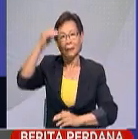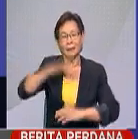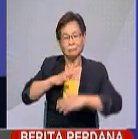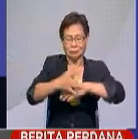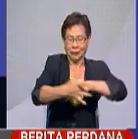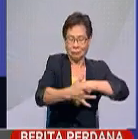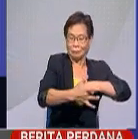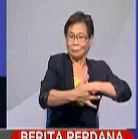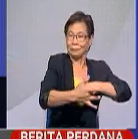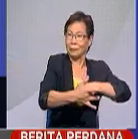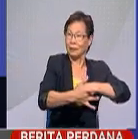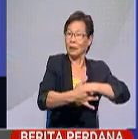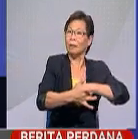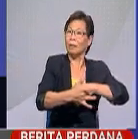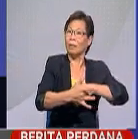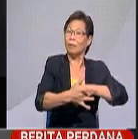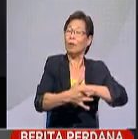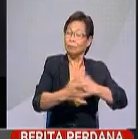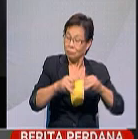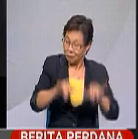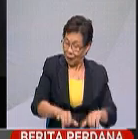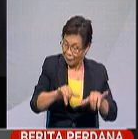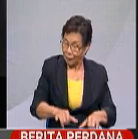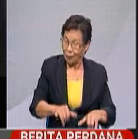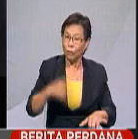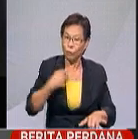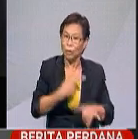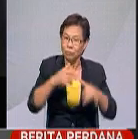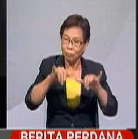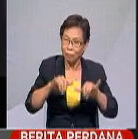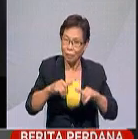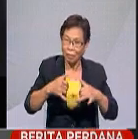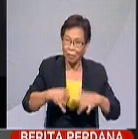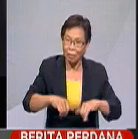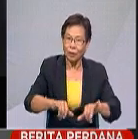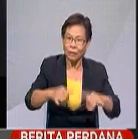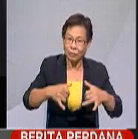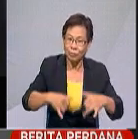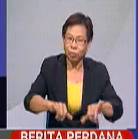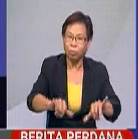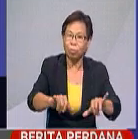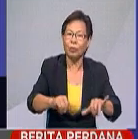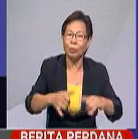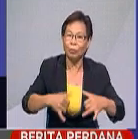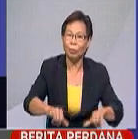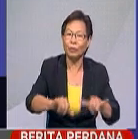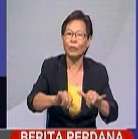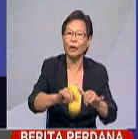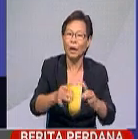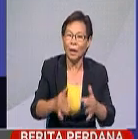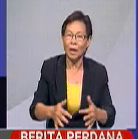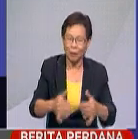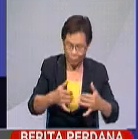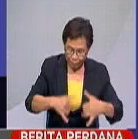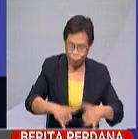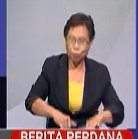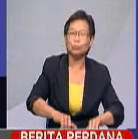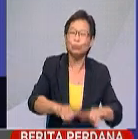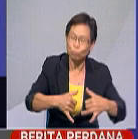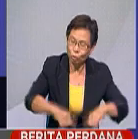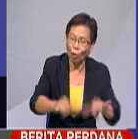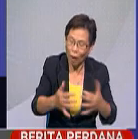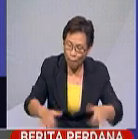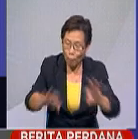technology is here to stay and will remain to be the epicenter of our lives. According to